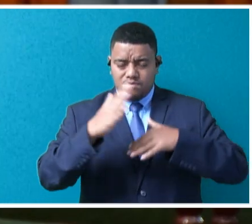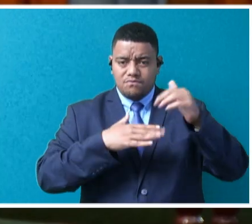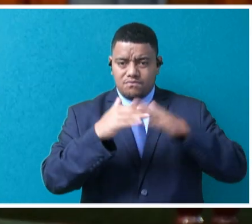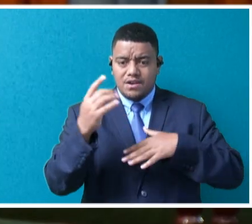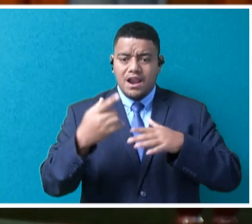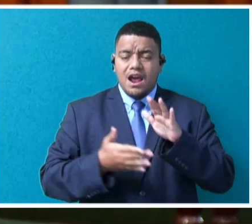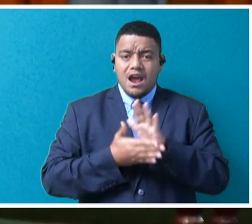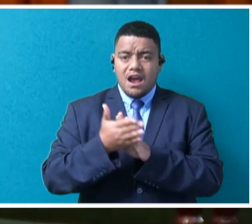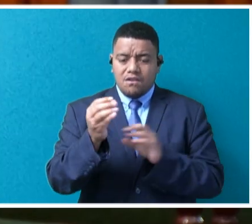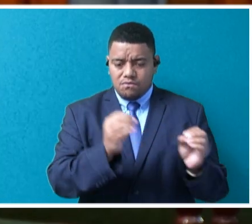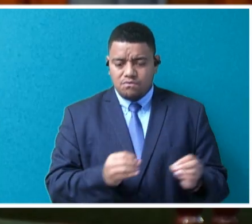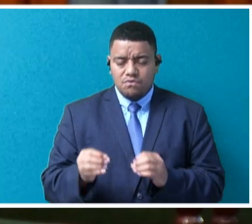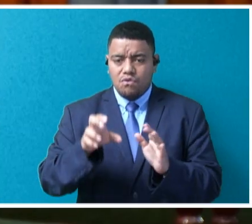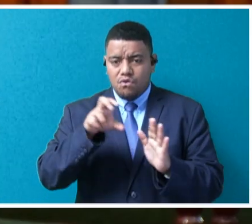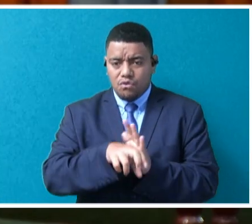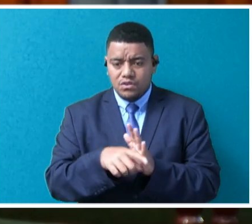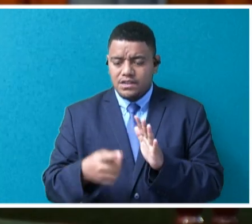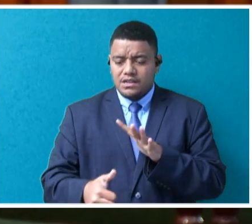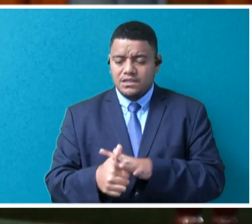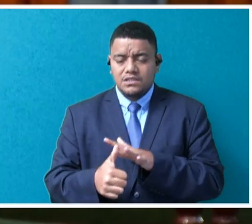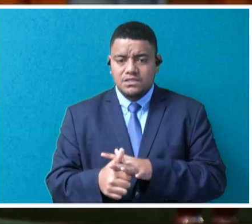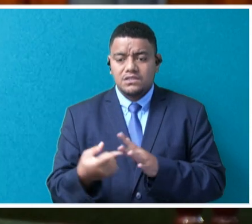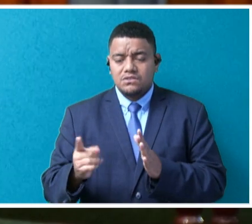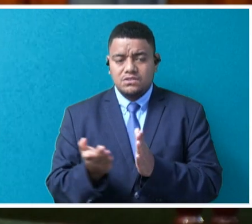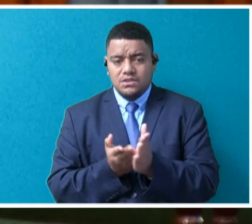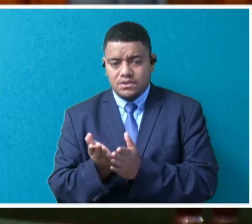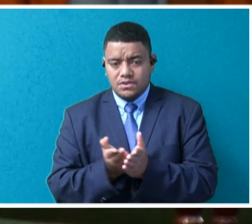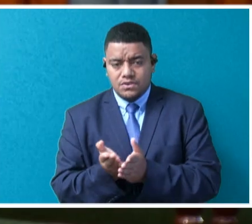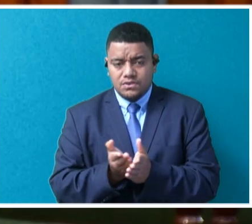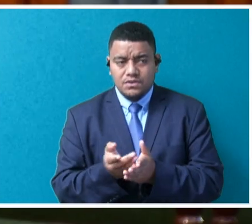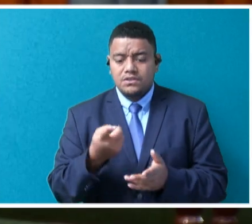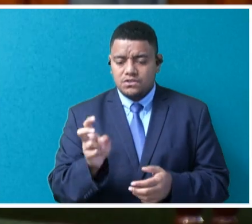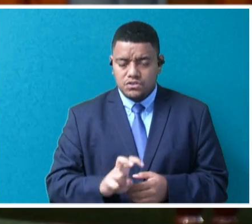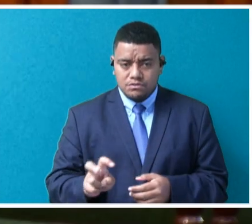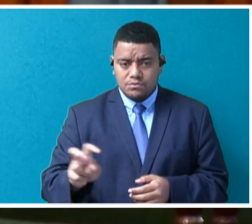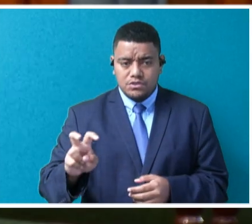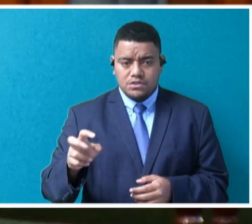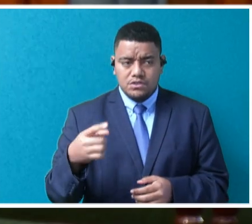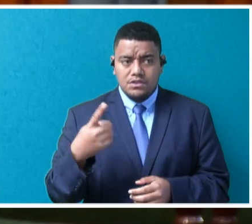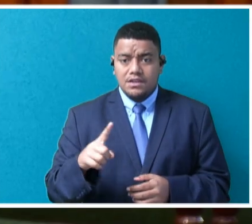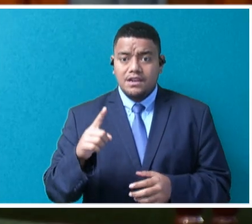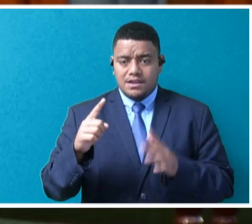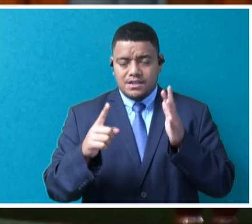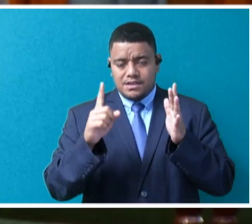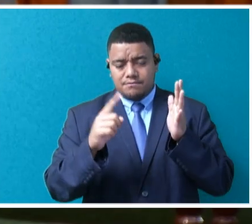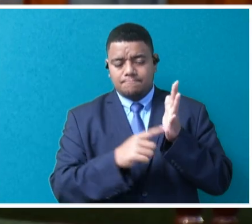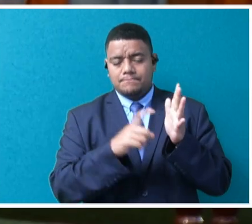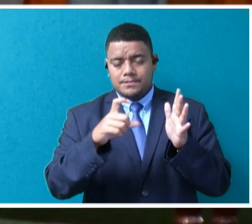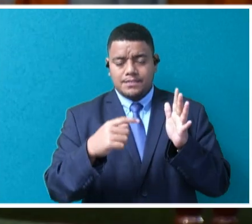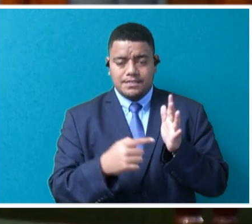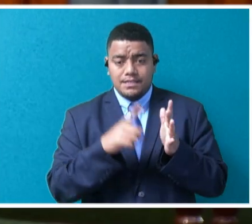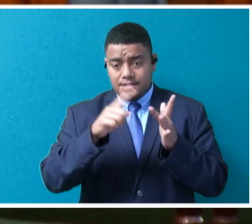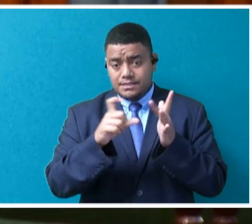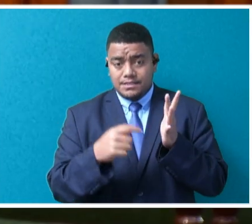costs, inconsistent access to essential services such as transportation, ICT, and